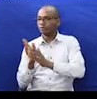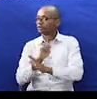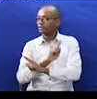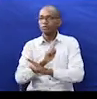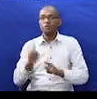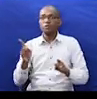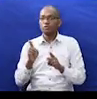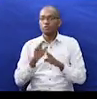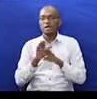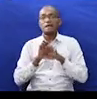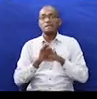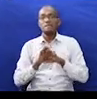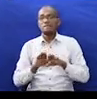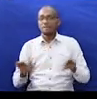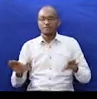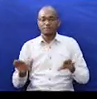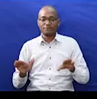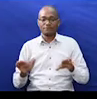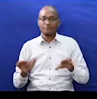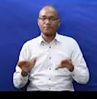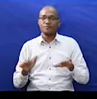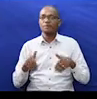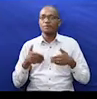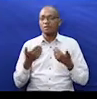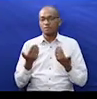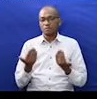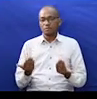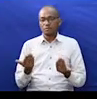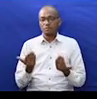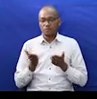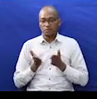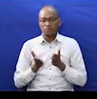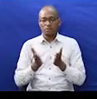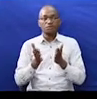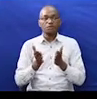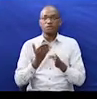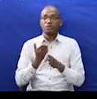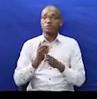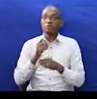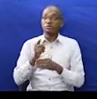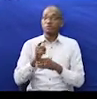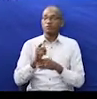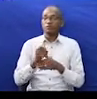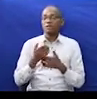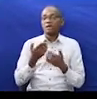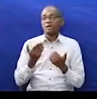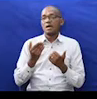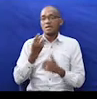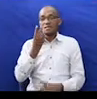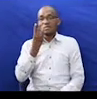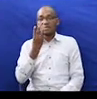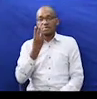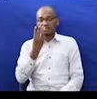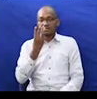such. So we opted the third ways or approach by taking the scale drawing.